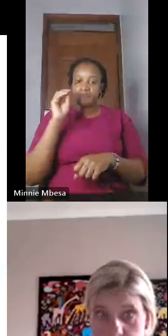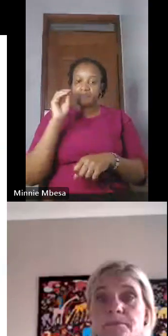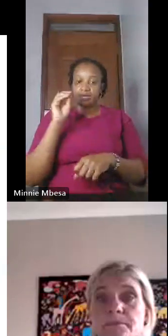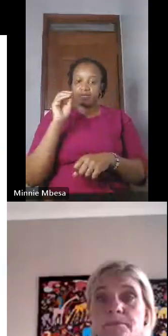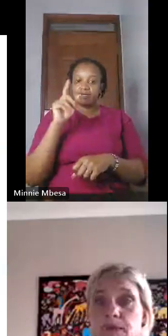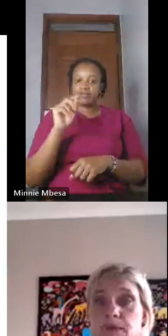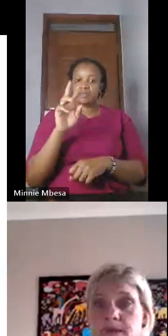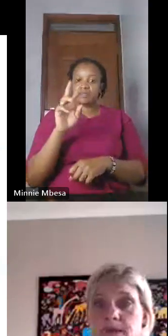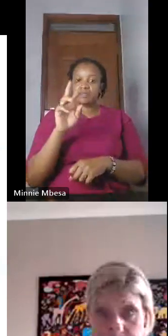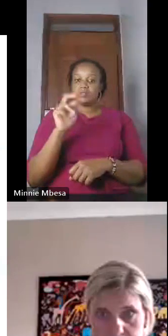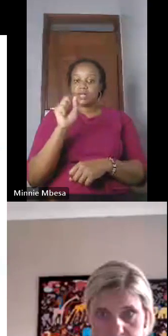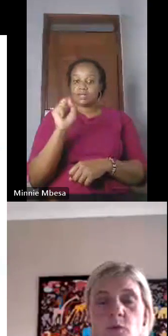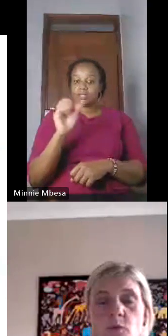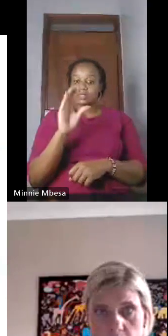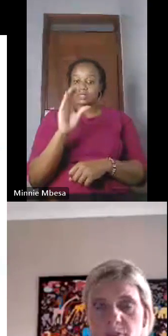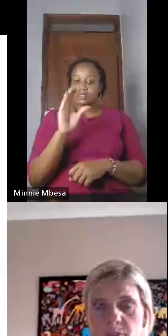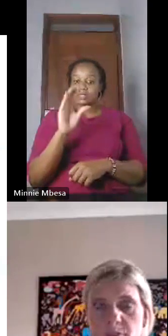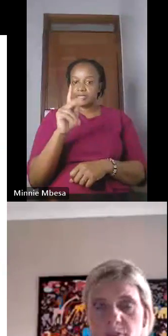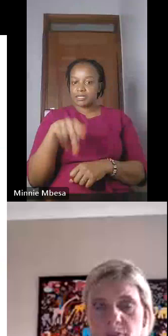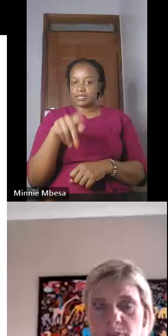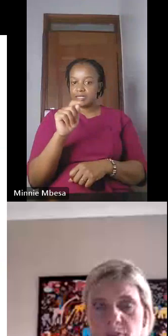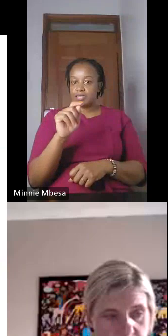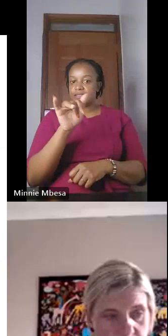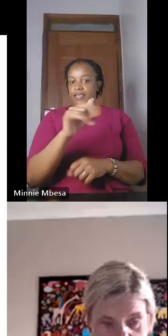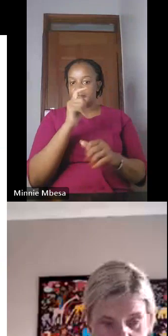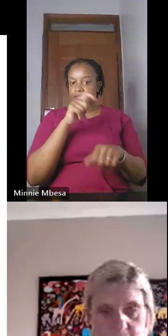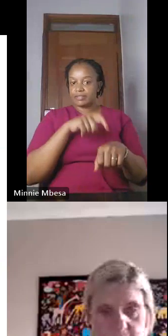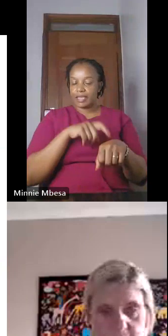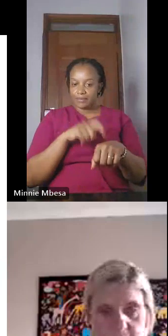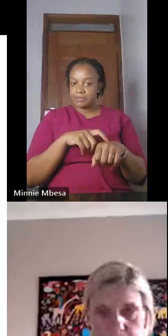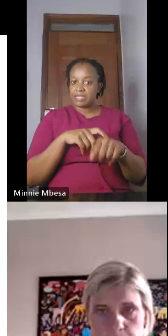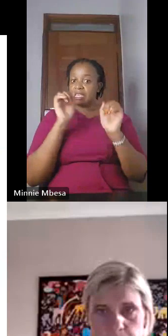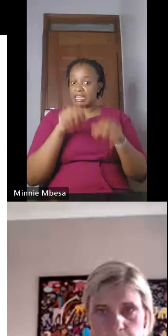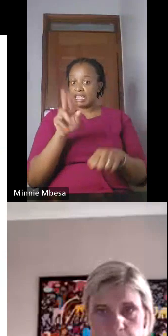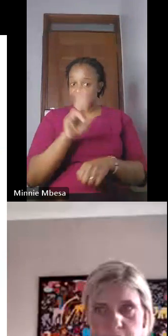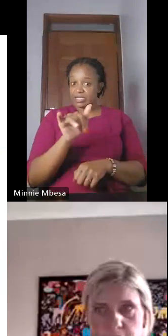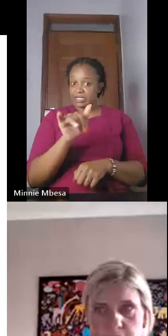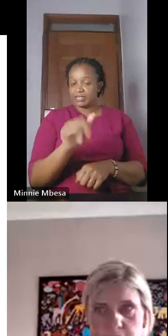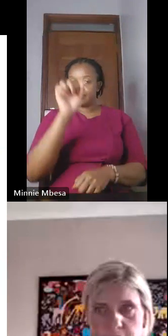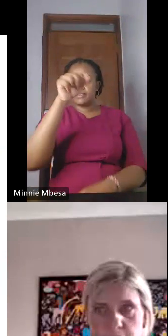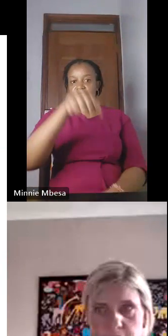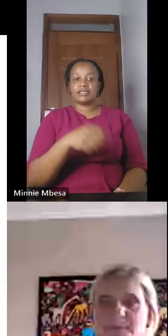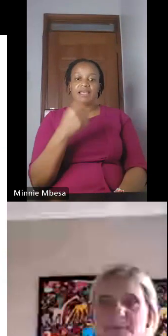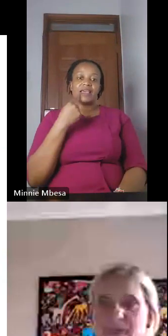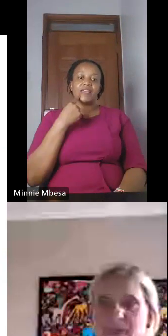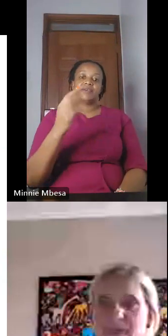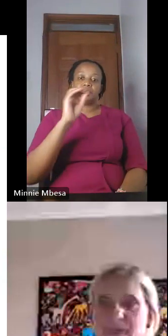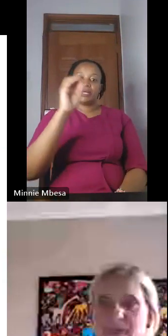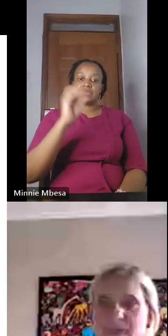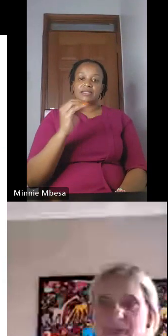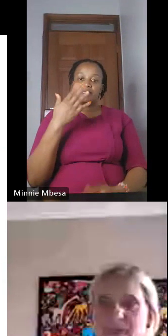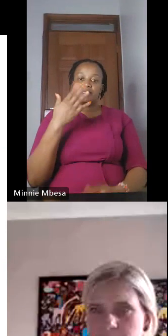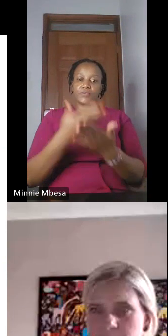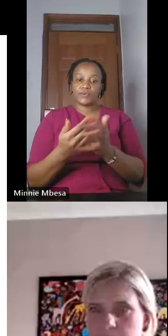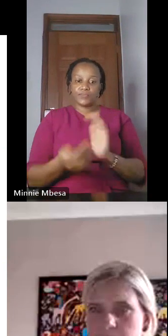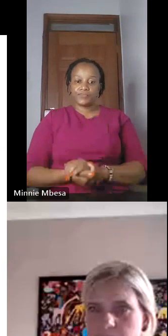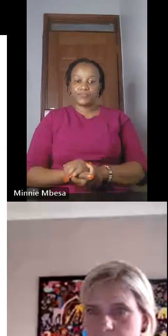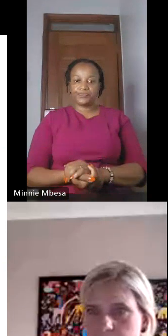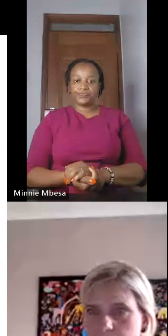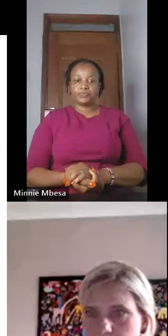use it at yes, this time? yes. 100% valid. Yes. All right, all right. Thank you. Perfect. Thanks,